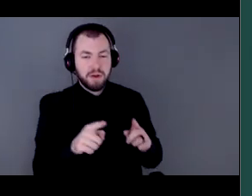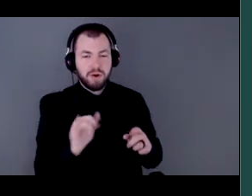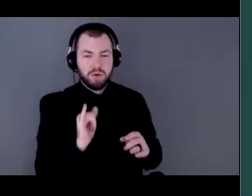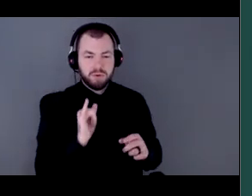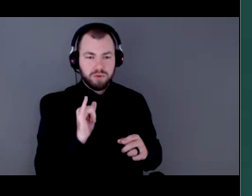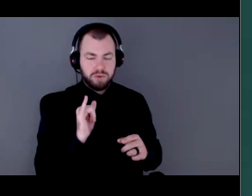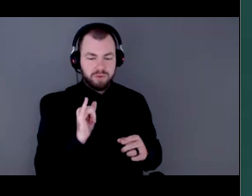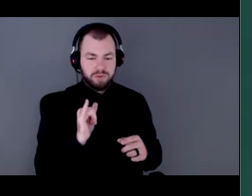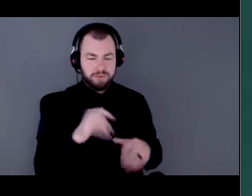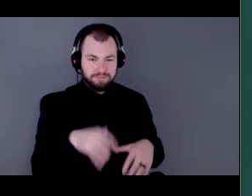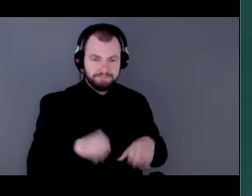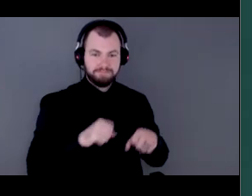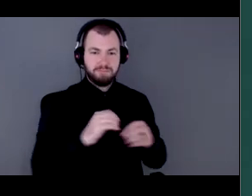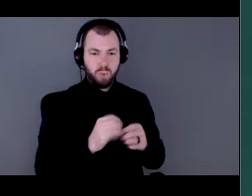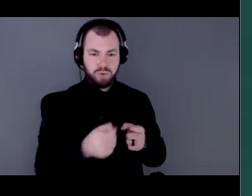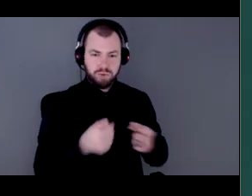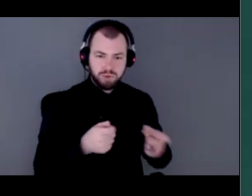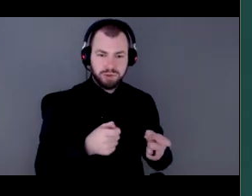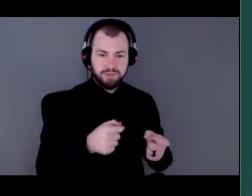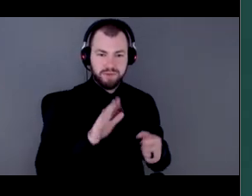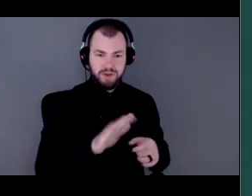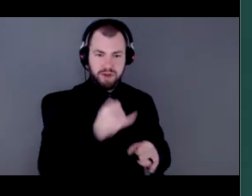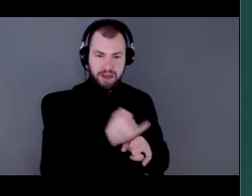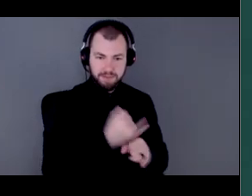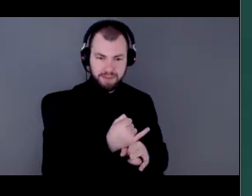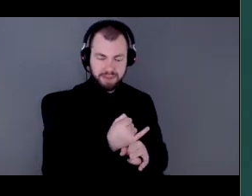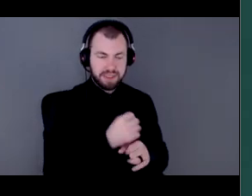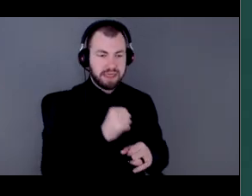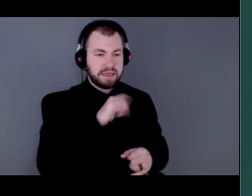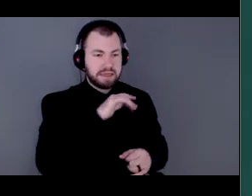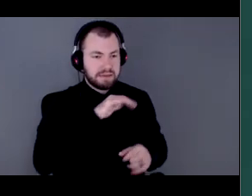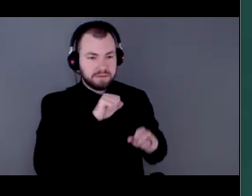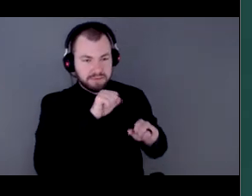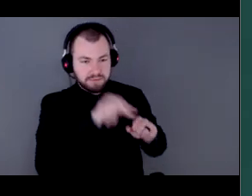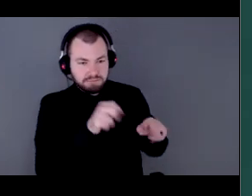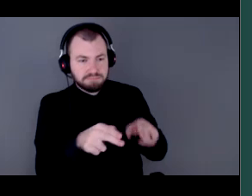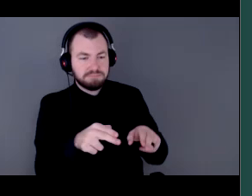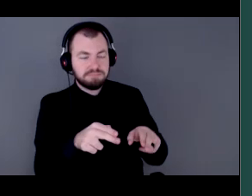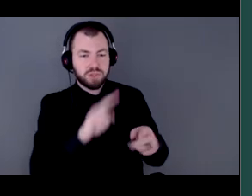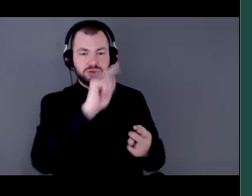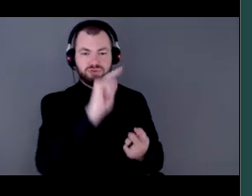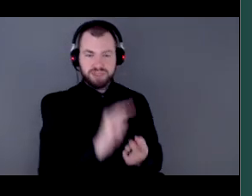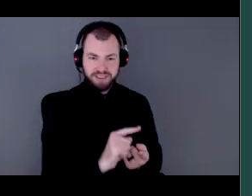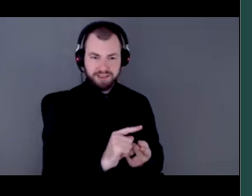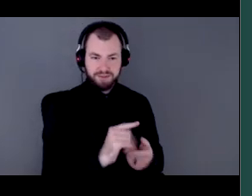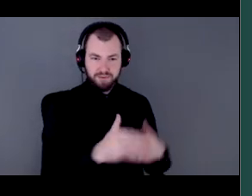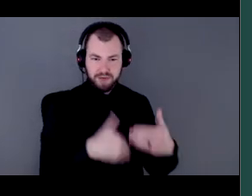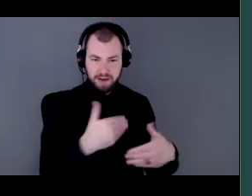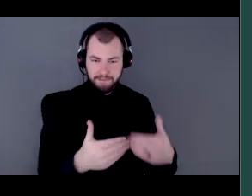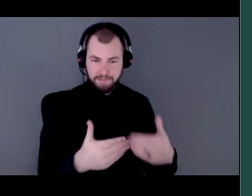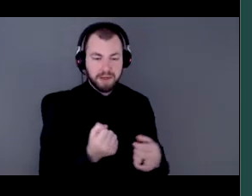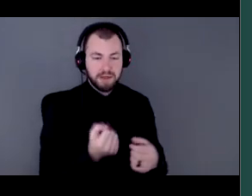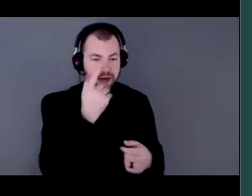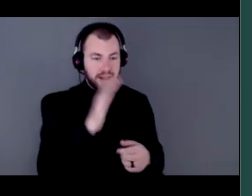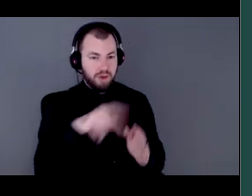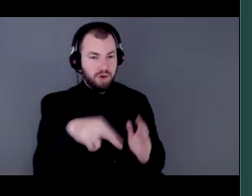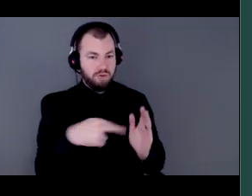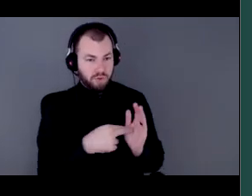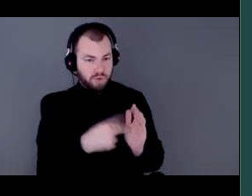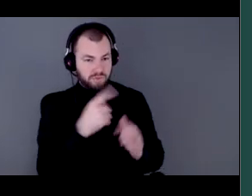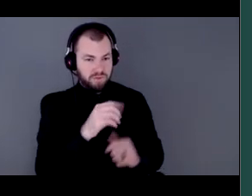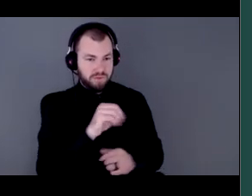over their campus and decrease litter over time, and understanding the role that they play and our Mississippi Atchafalaya system plays.